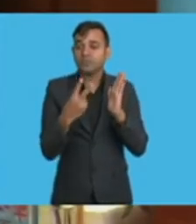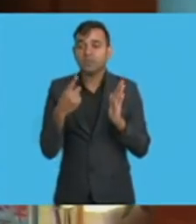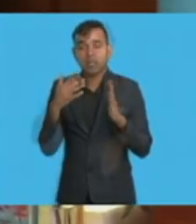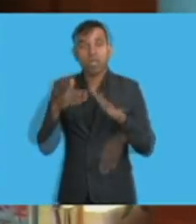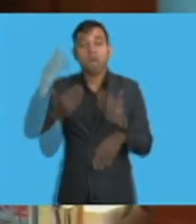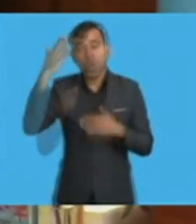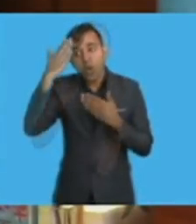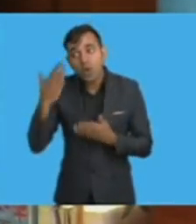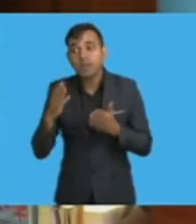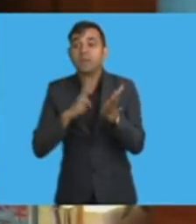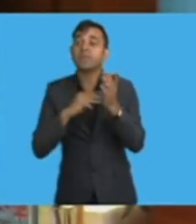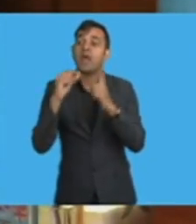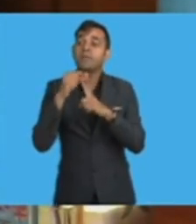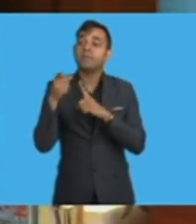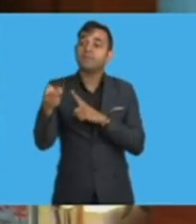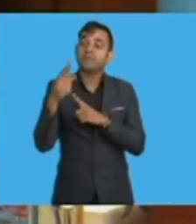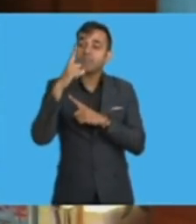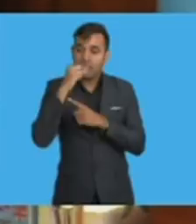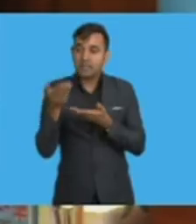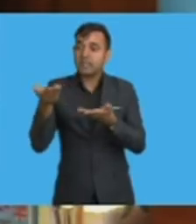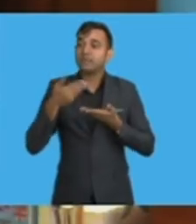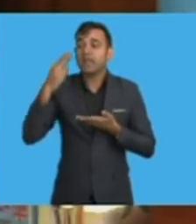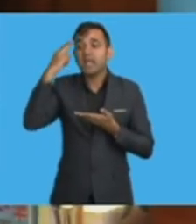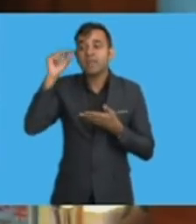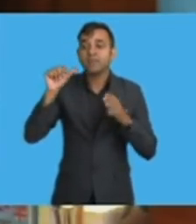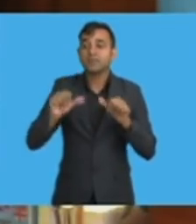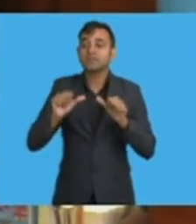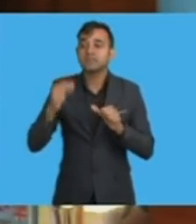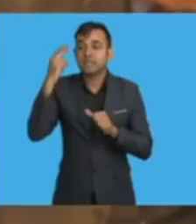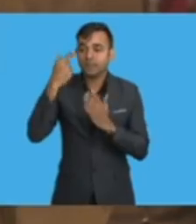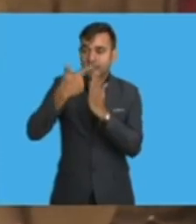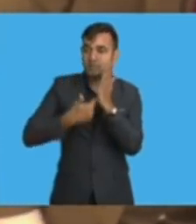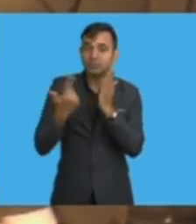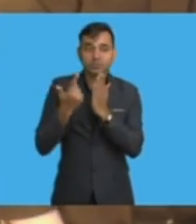Honorable Prime Minister to nominate his candidate for appointment.